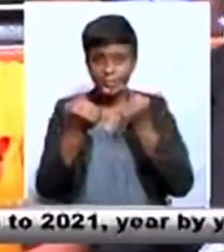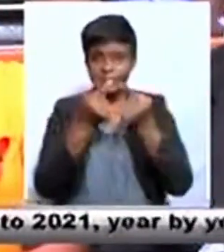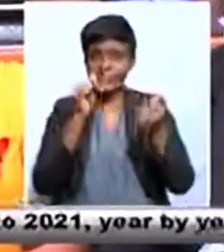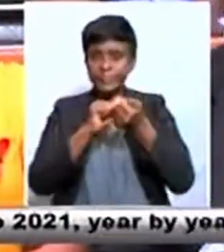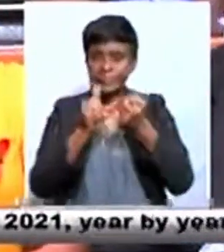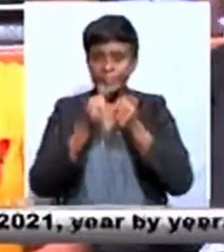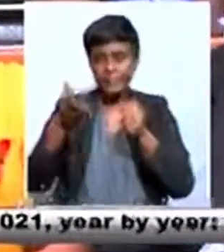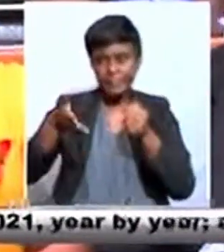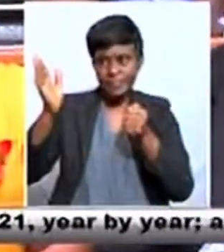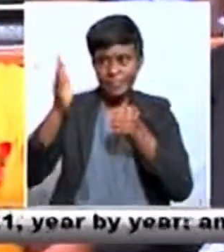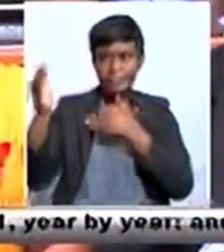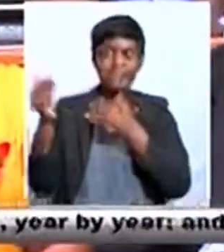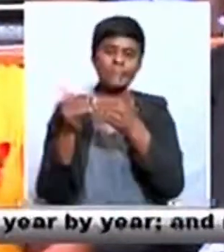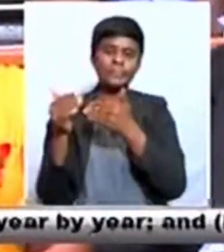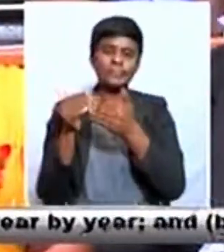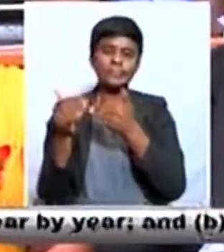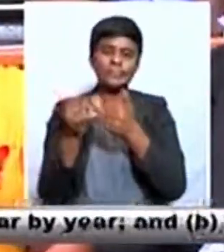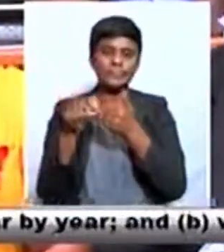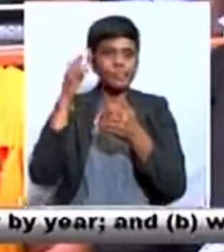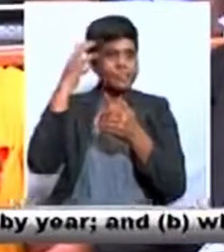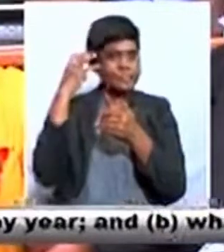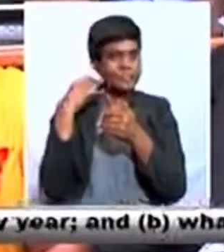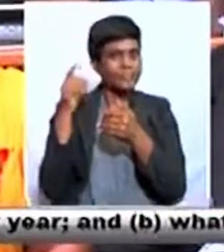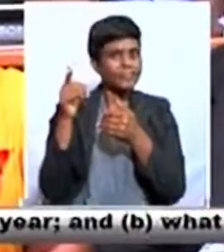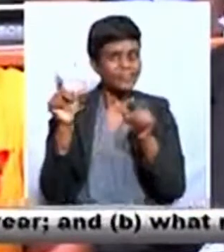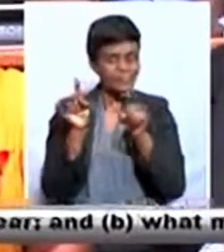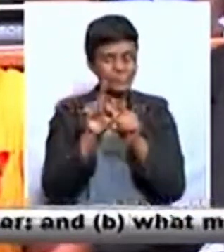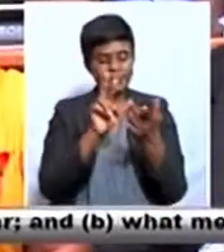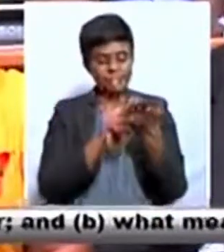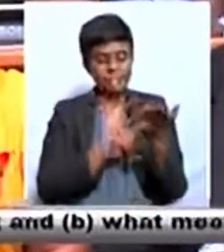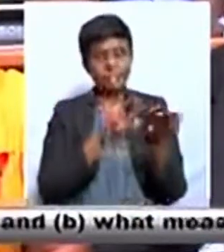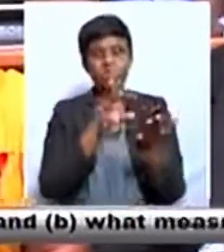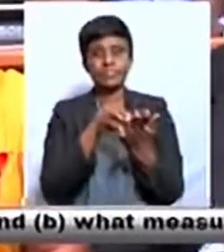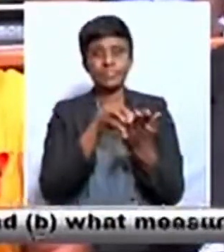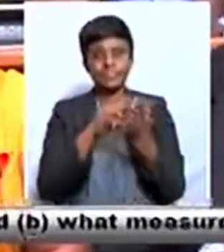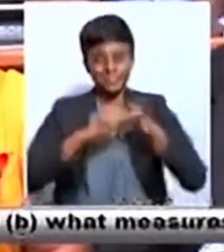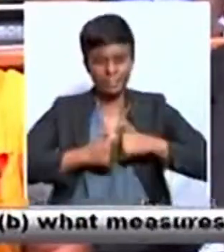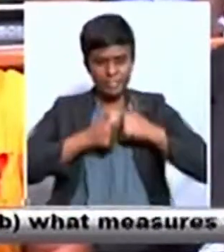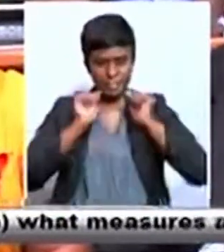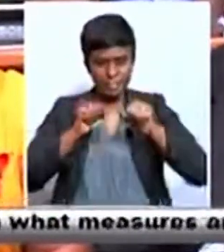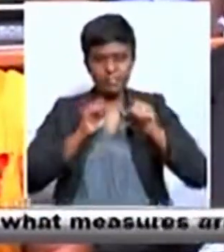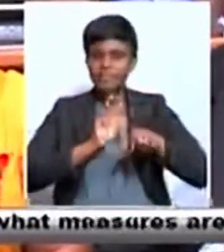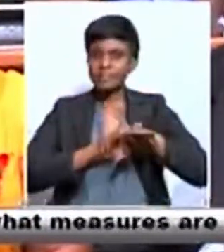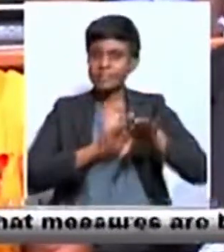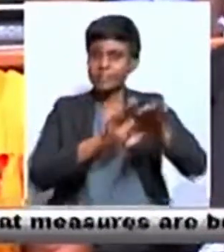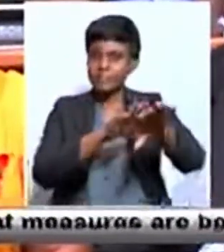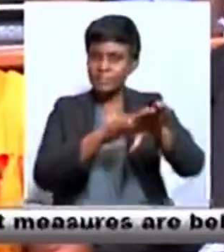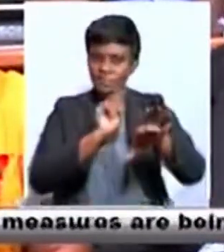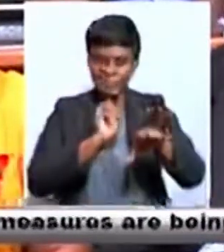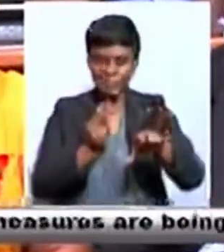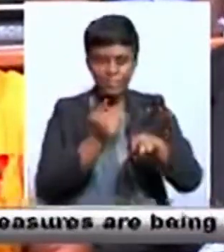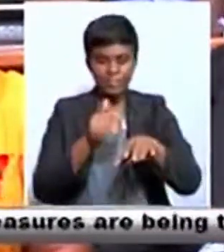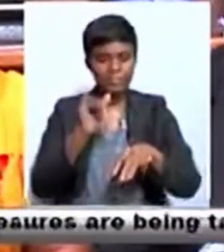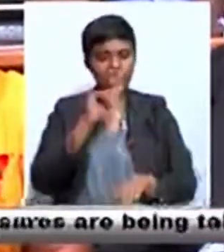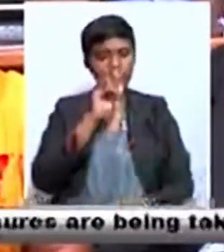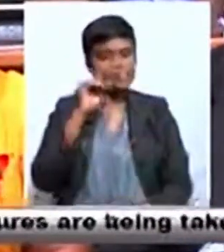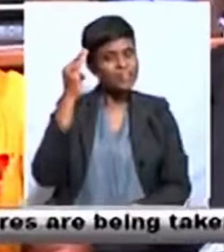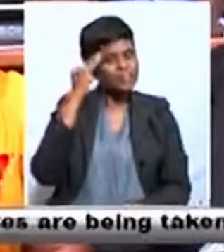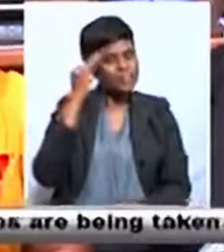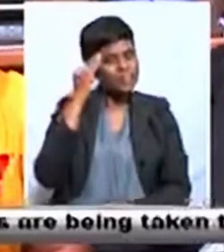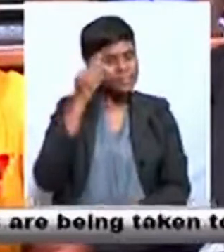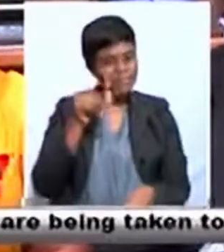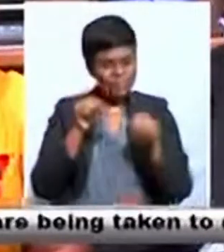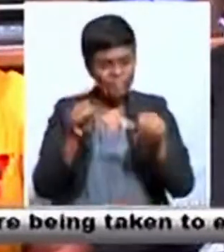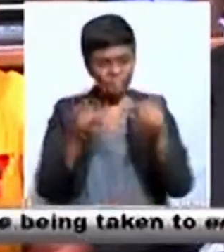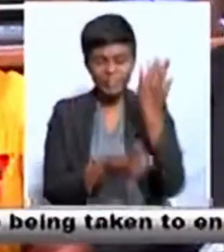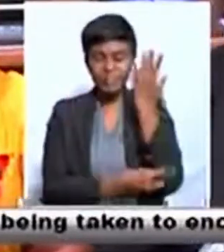to the nearest of our offices and report it. Then we can track it. We are still developing the system